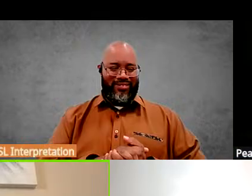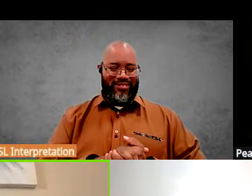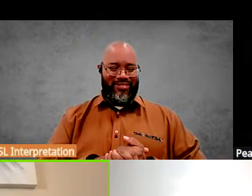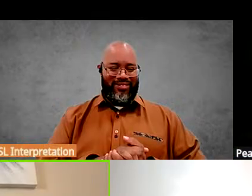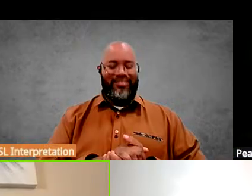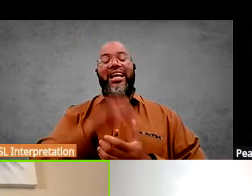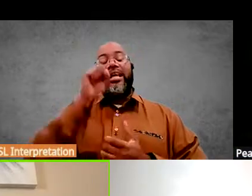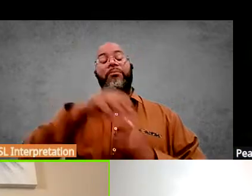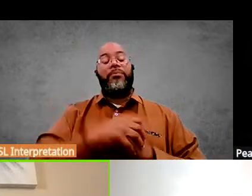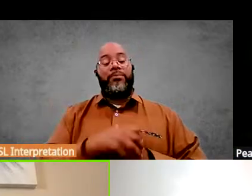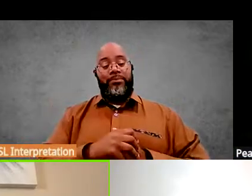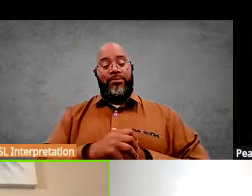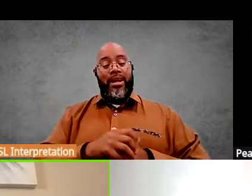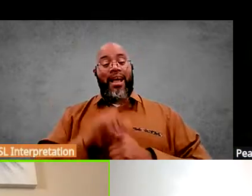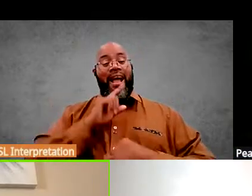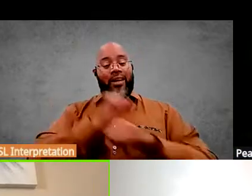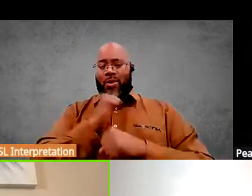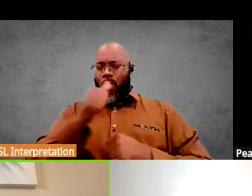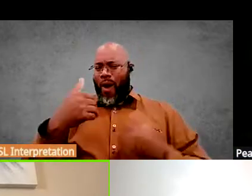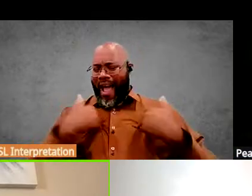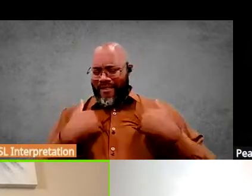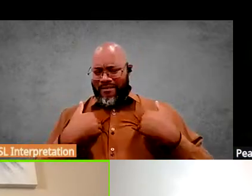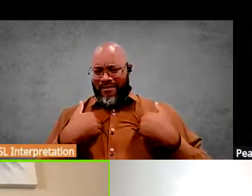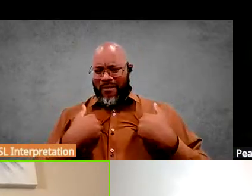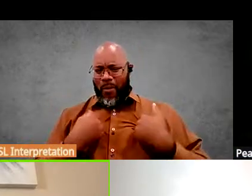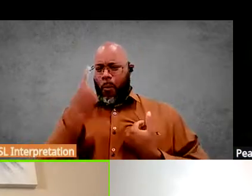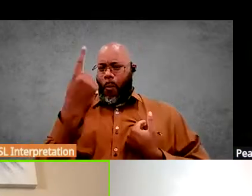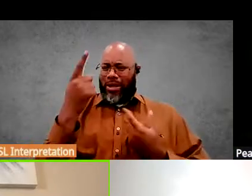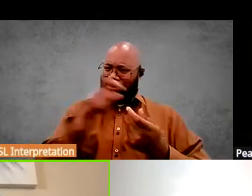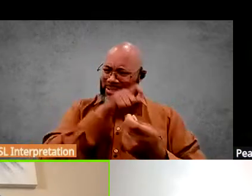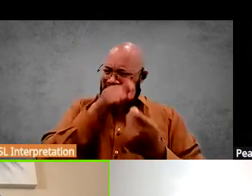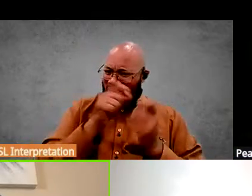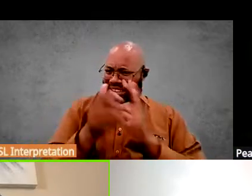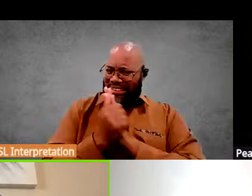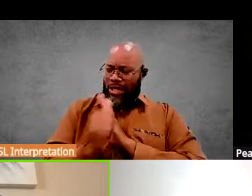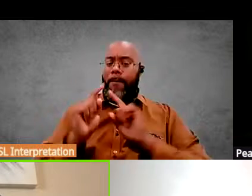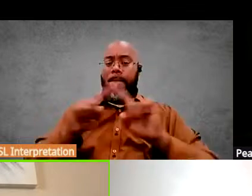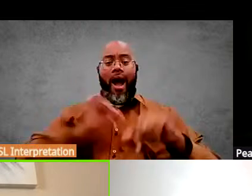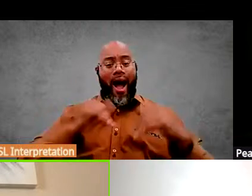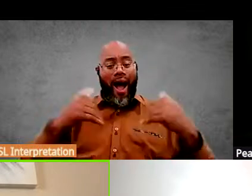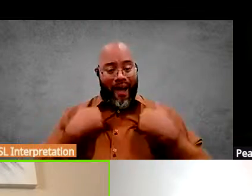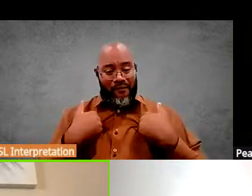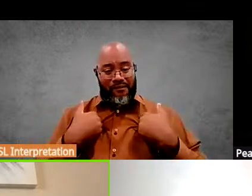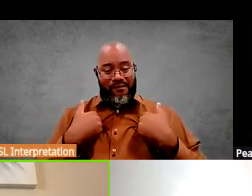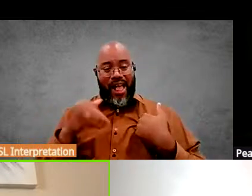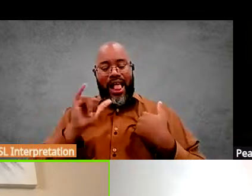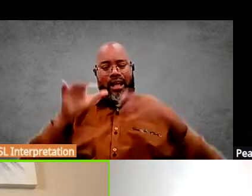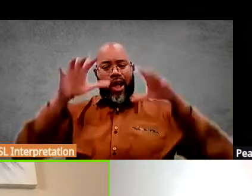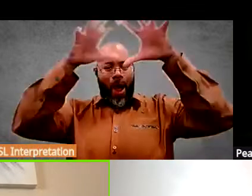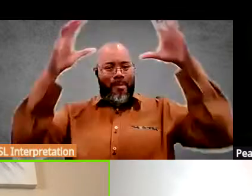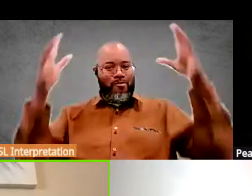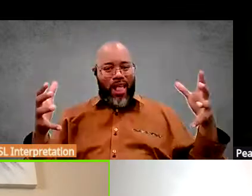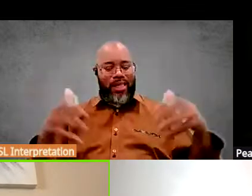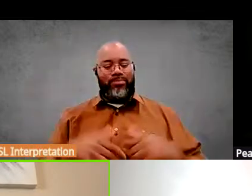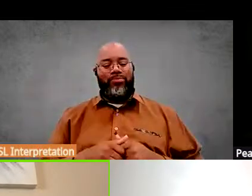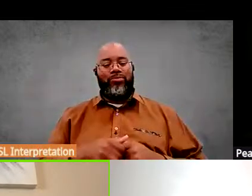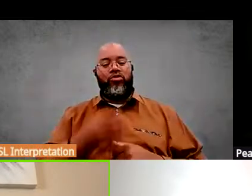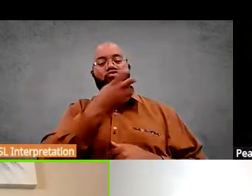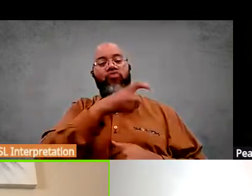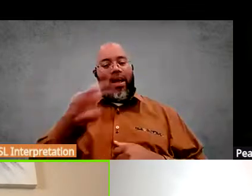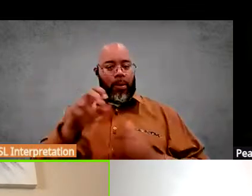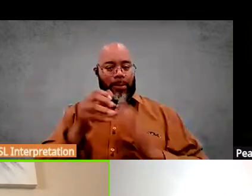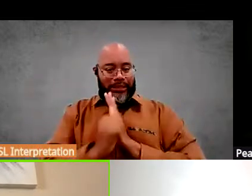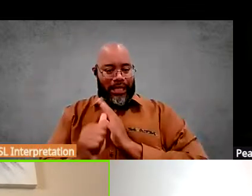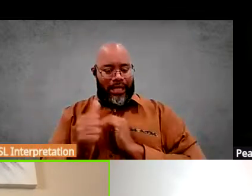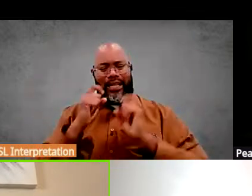Yeah, I actually don't have one particular skill, but I have like an umbrella, transferable skill. I'll give